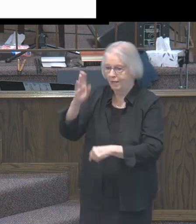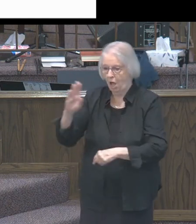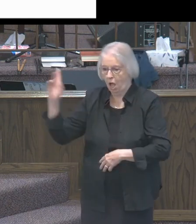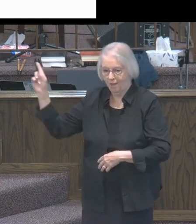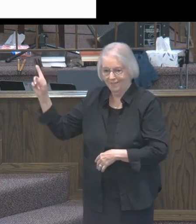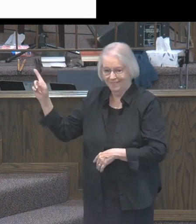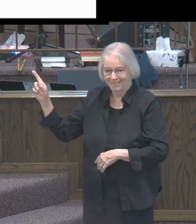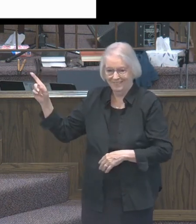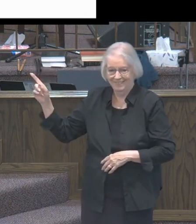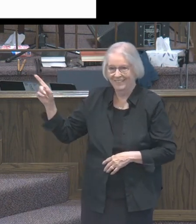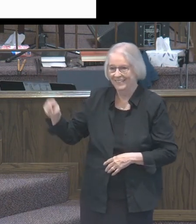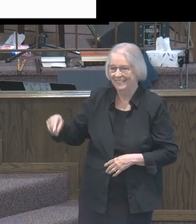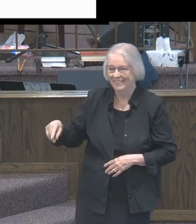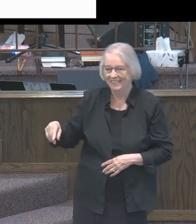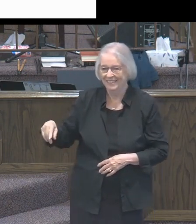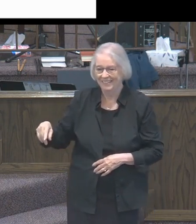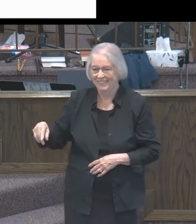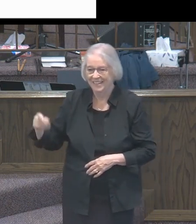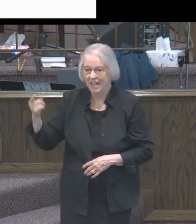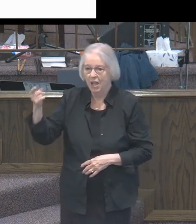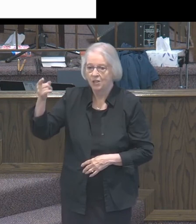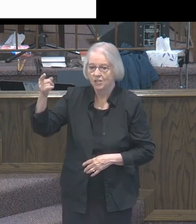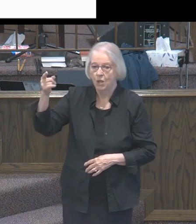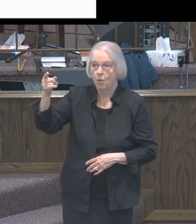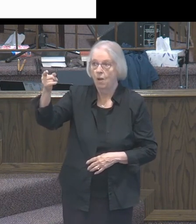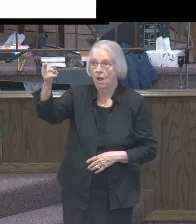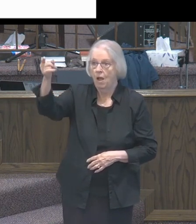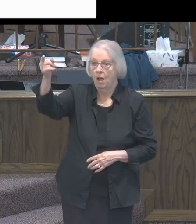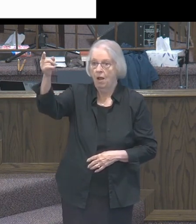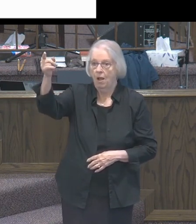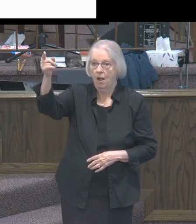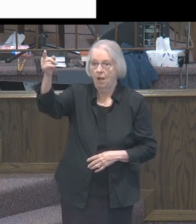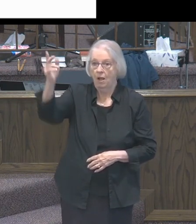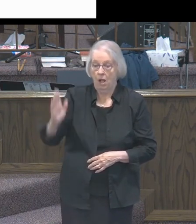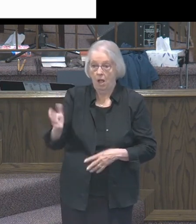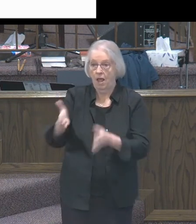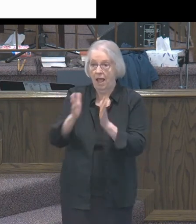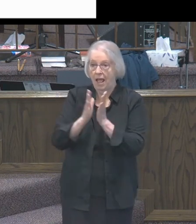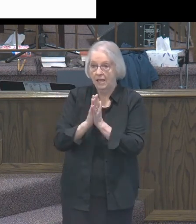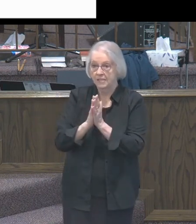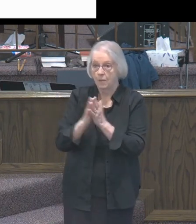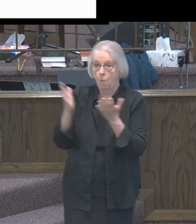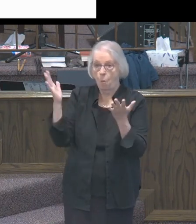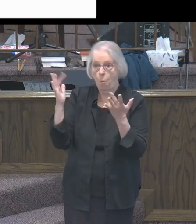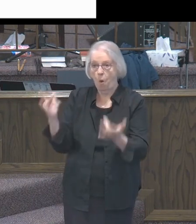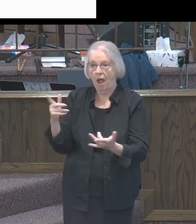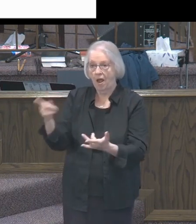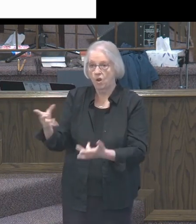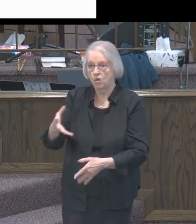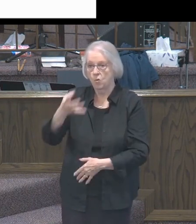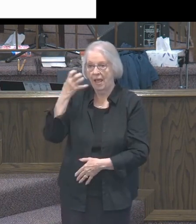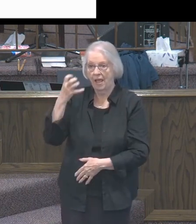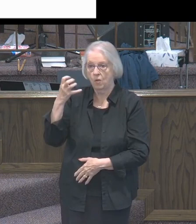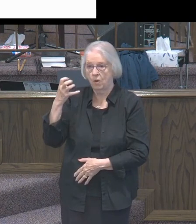The Lord said to Cain, why are you angry and why has your countenance fallen? If you do well, will you not be